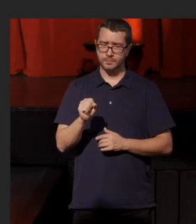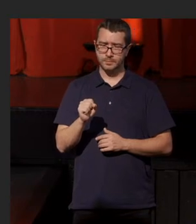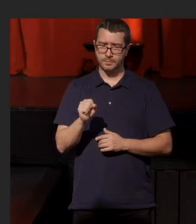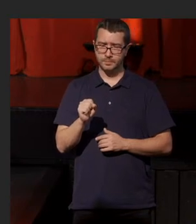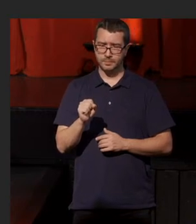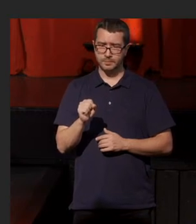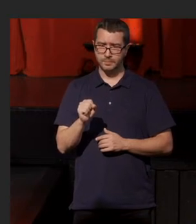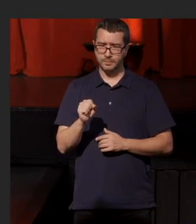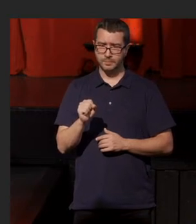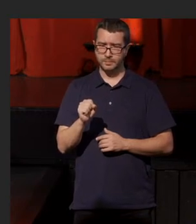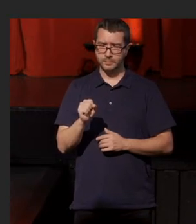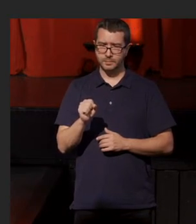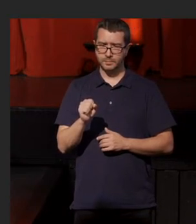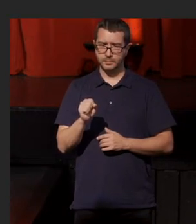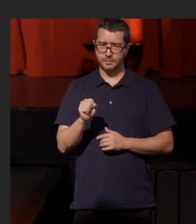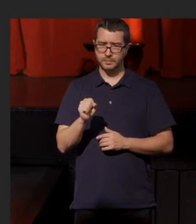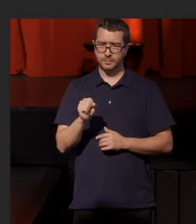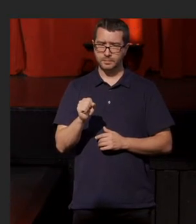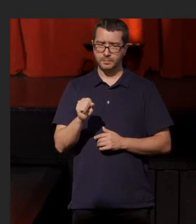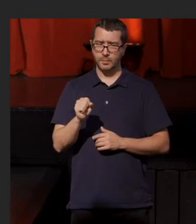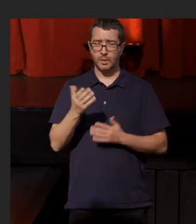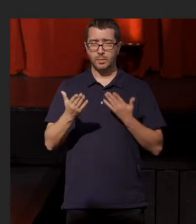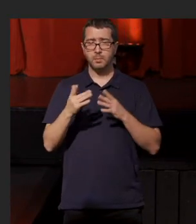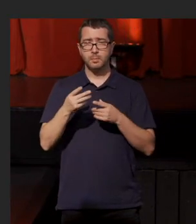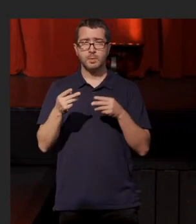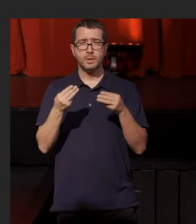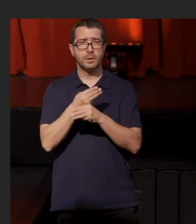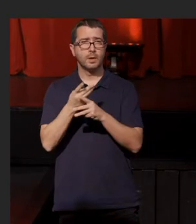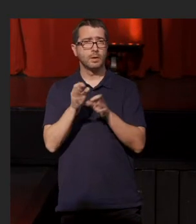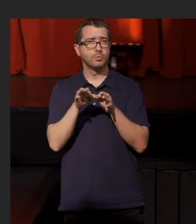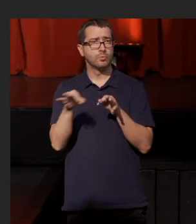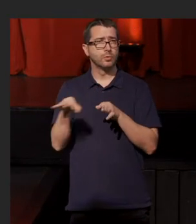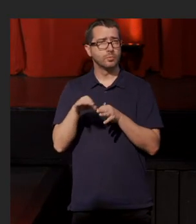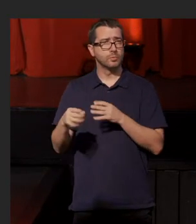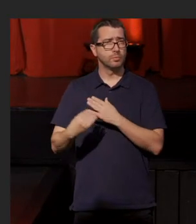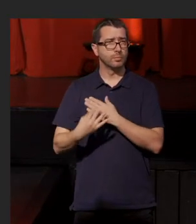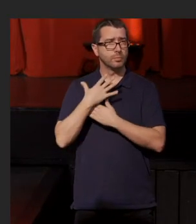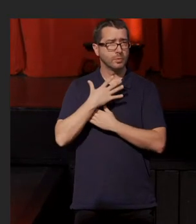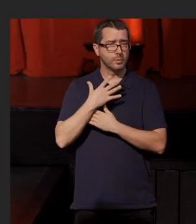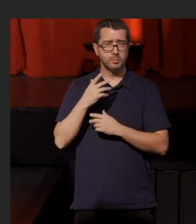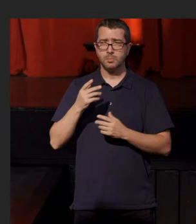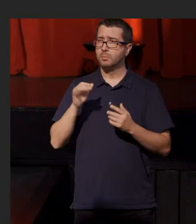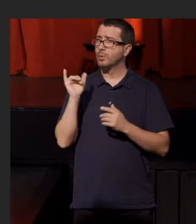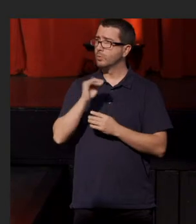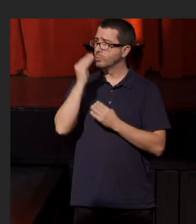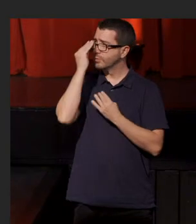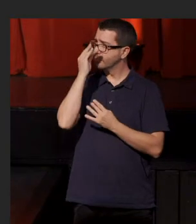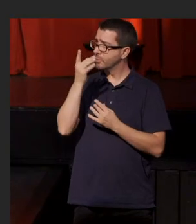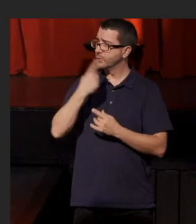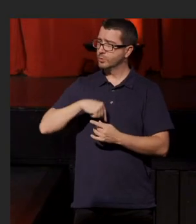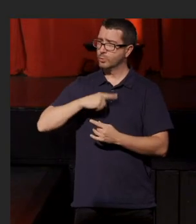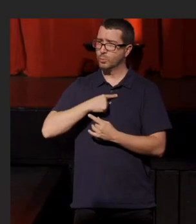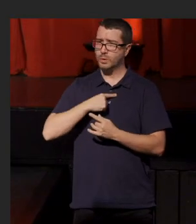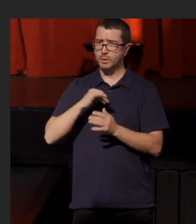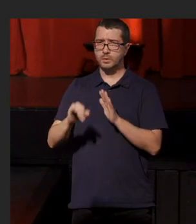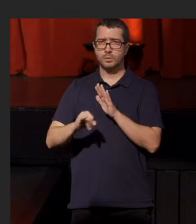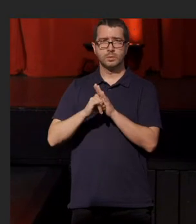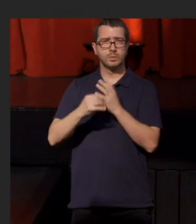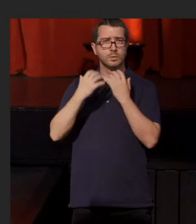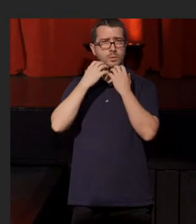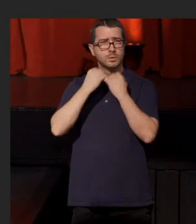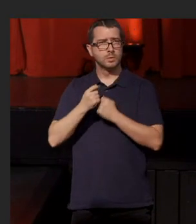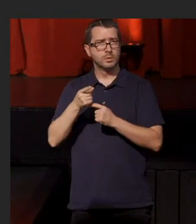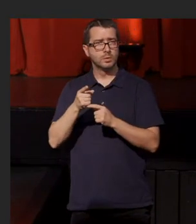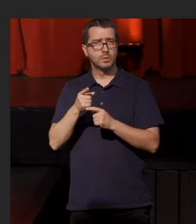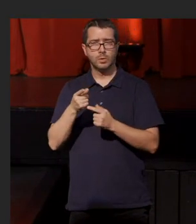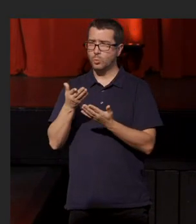maybe because algorithms are driving us in that direction, but content or people or opinions that we identify with. What has it actually shown?